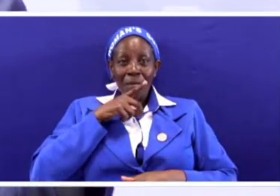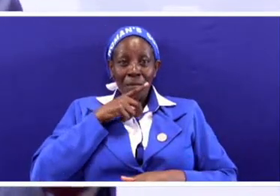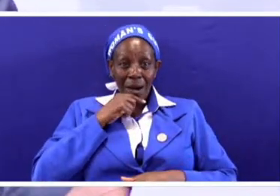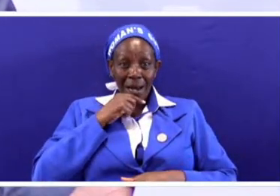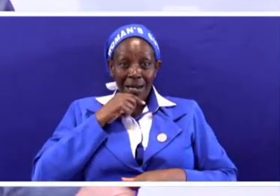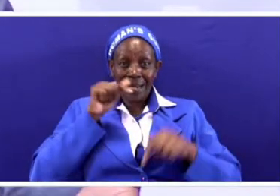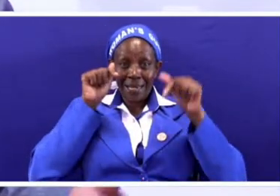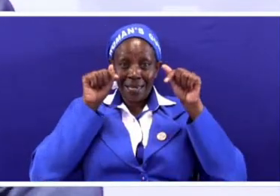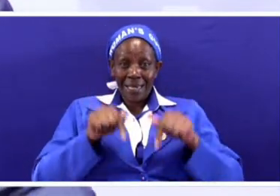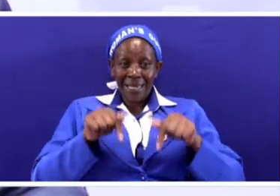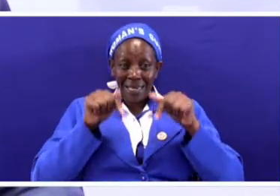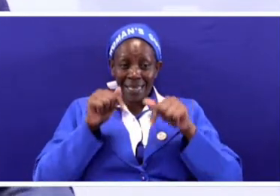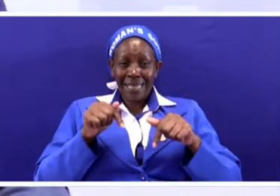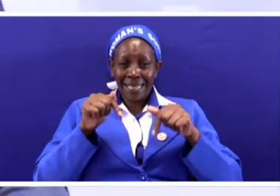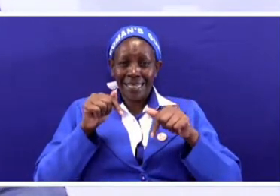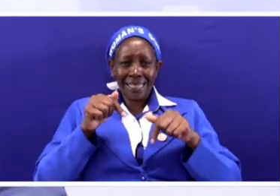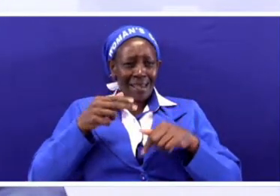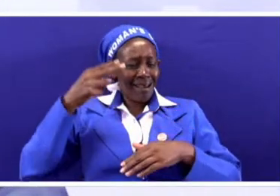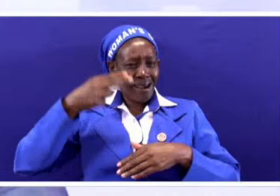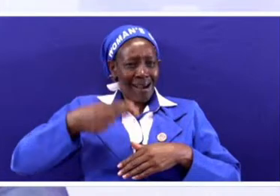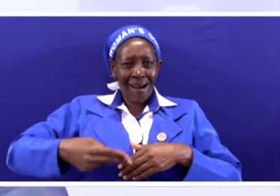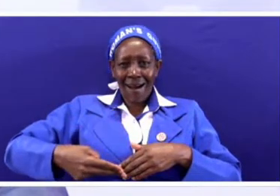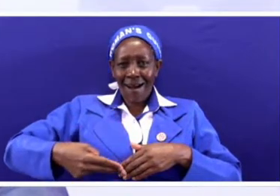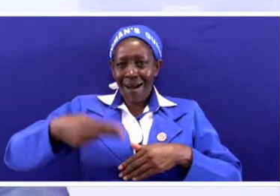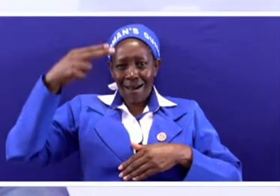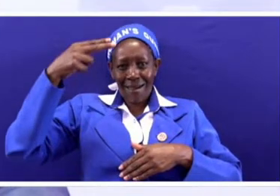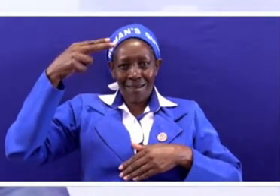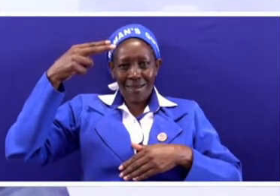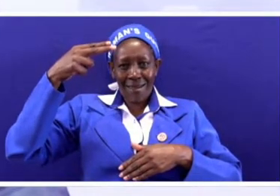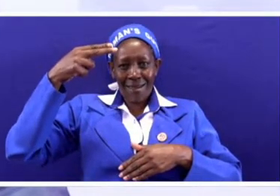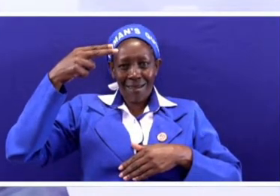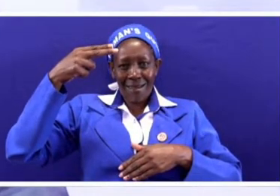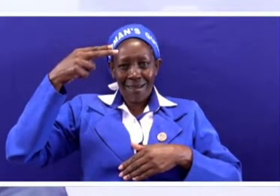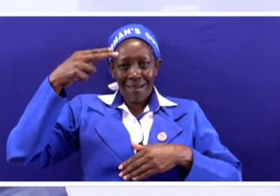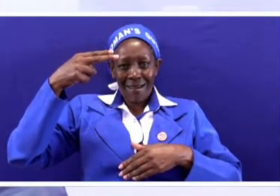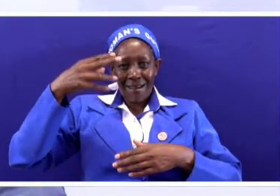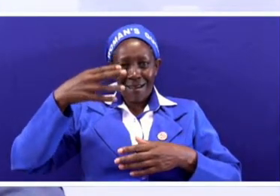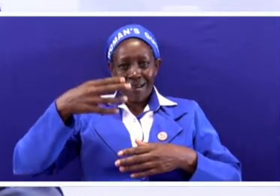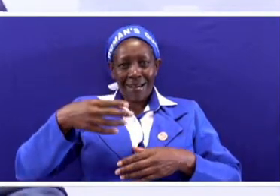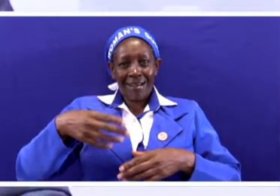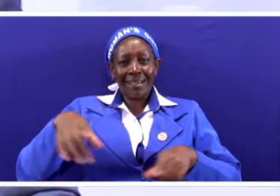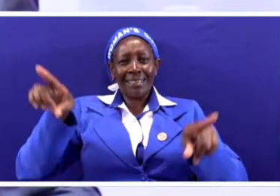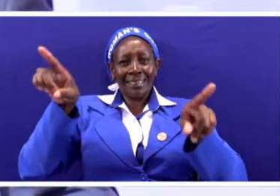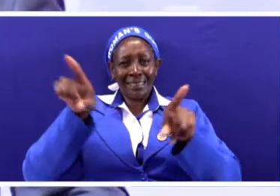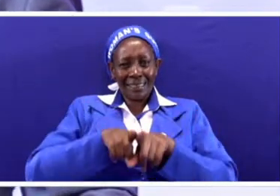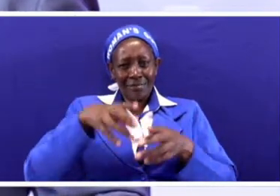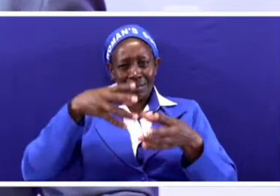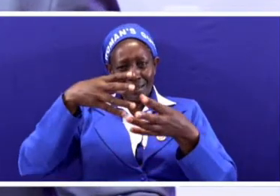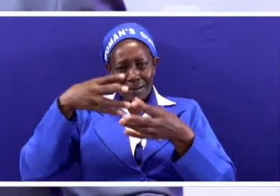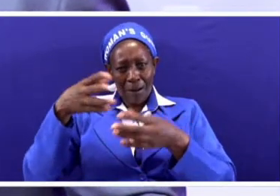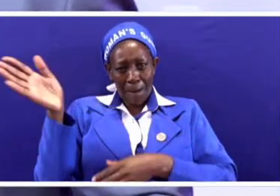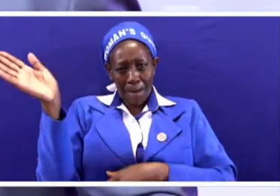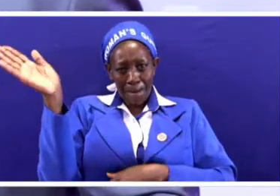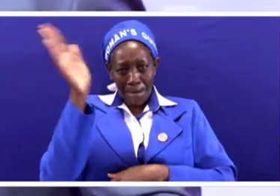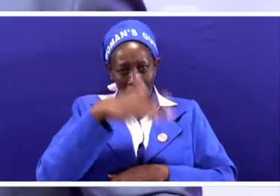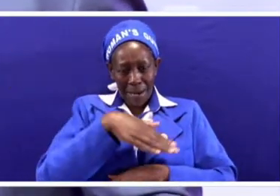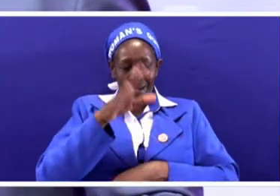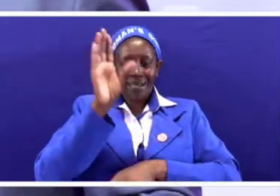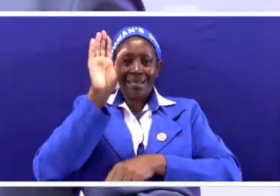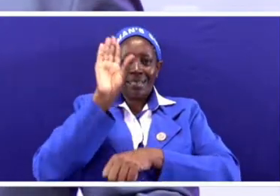highest platform of our denomination, let us go to our congregations and continue with the